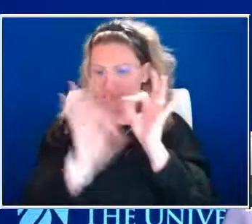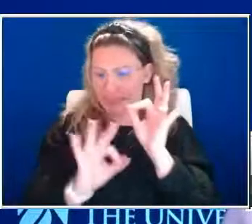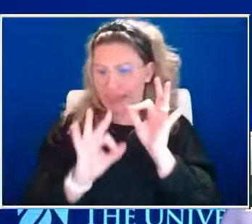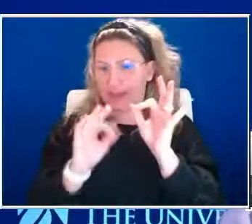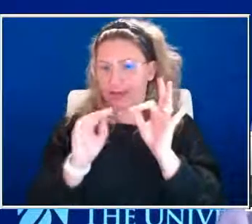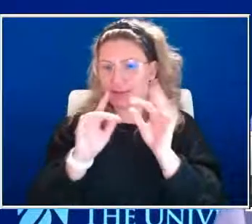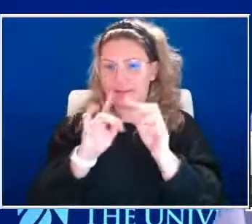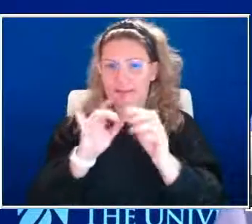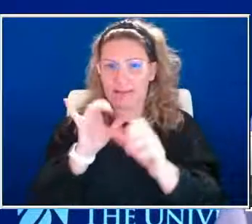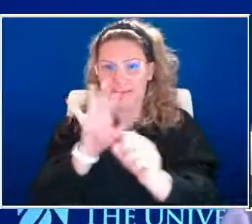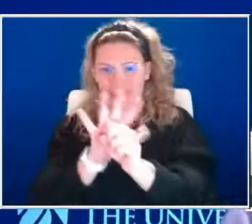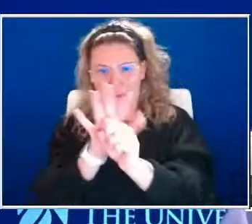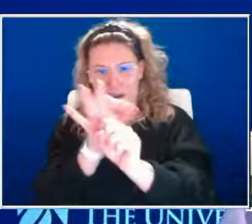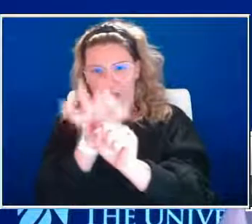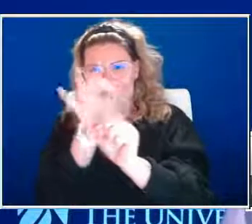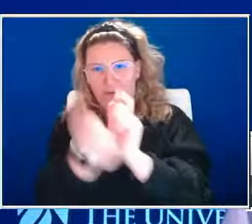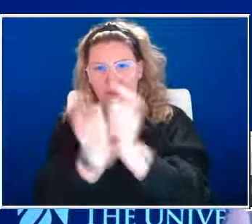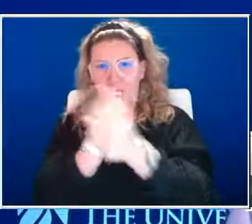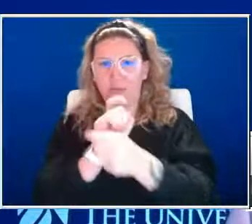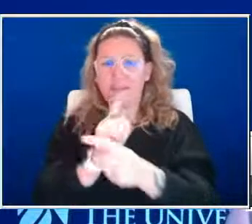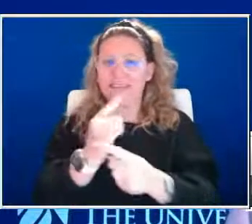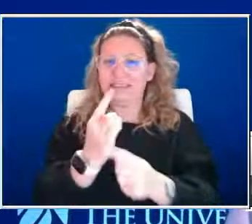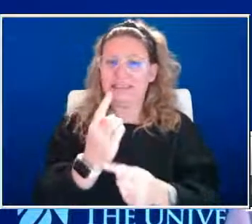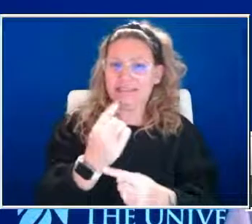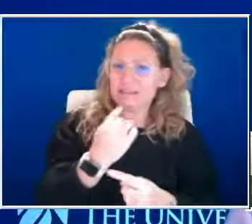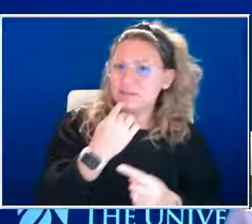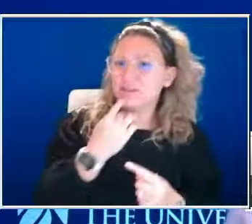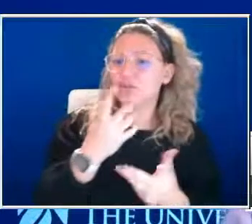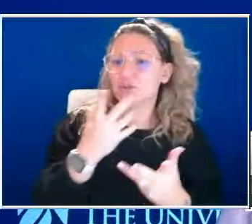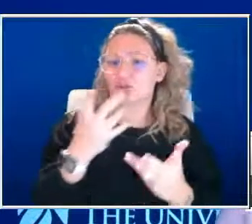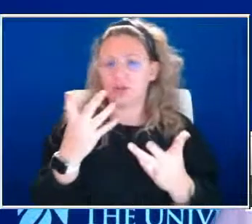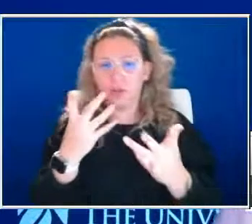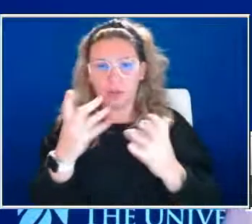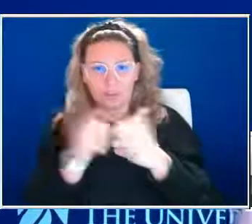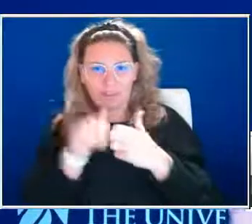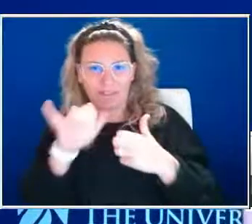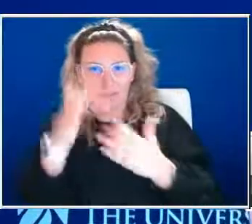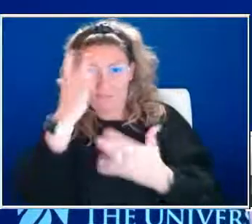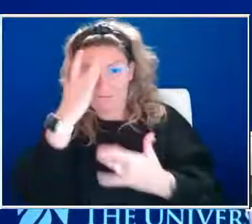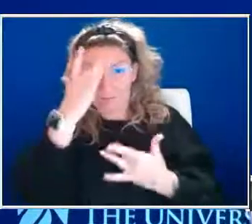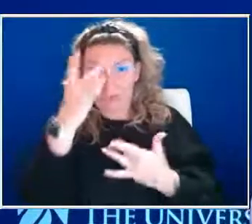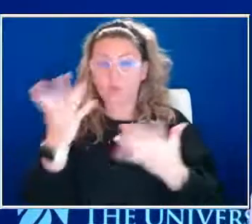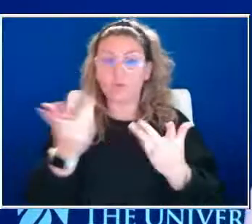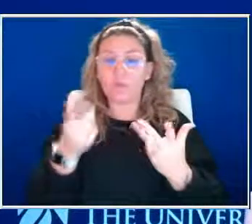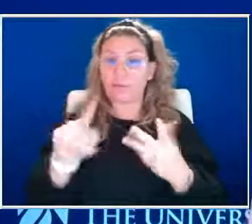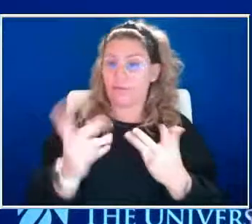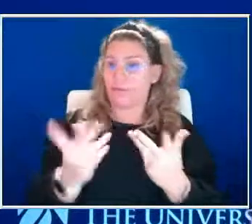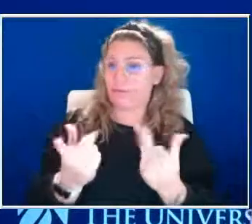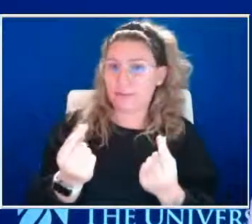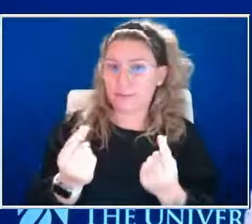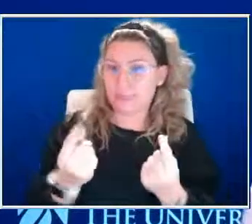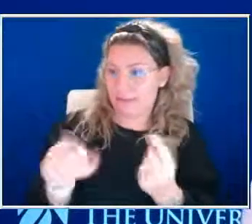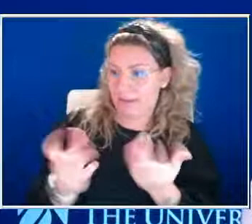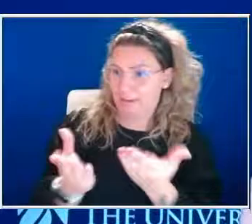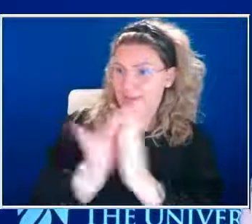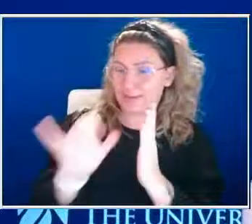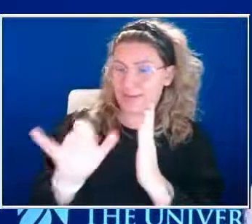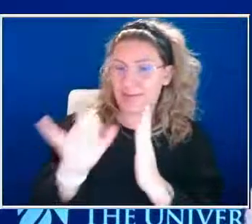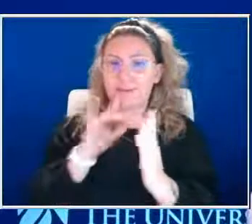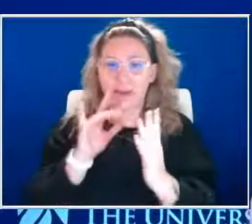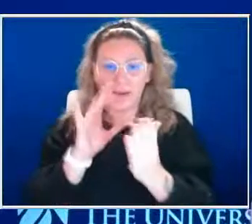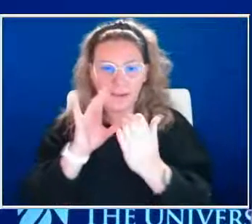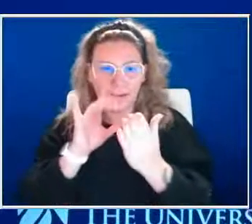severity of the virus? That was the question being asked. And what they did was they looked at Omicron. They looked at the